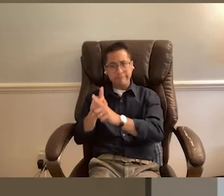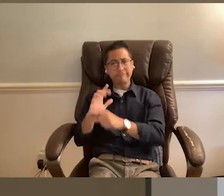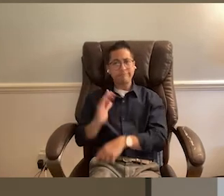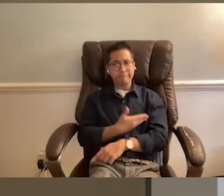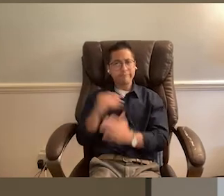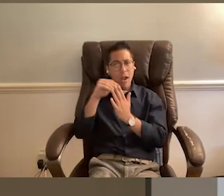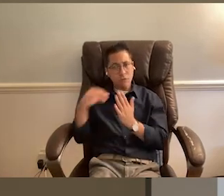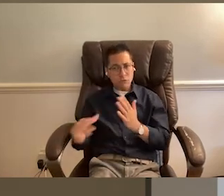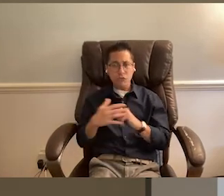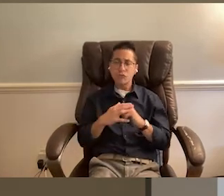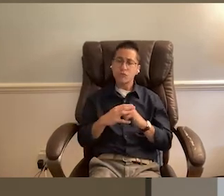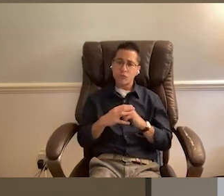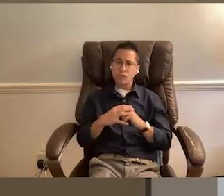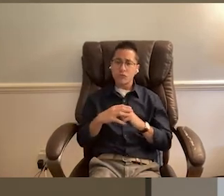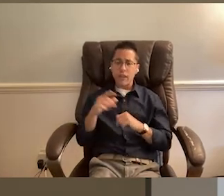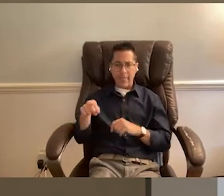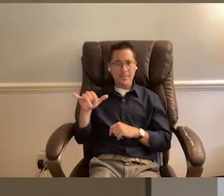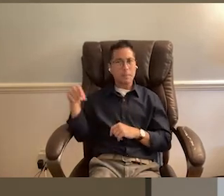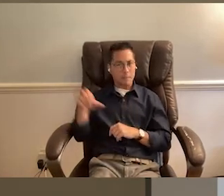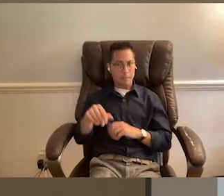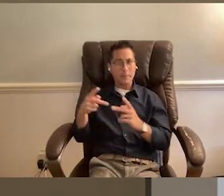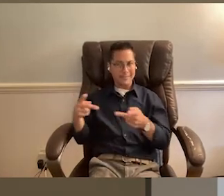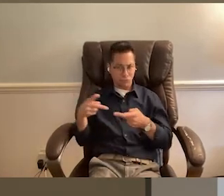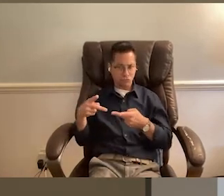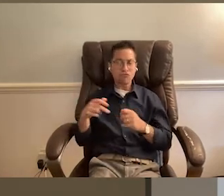forever. So win-win on both sides.